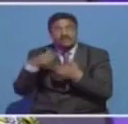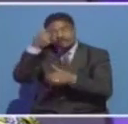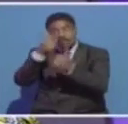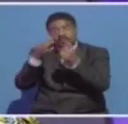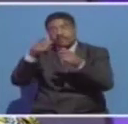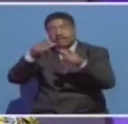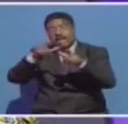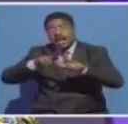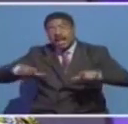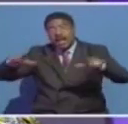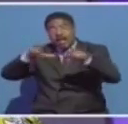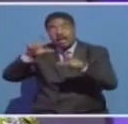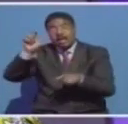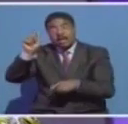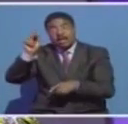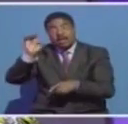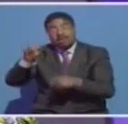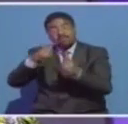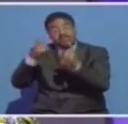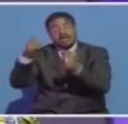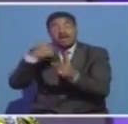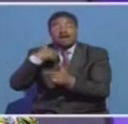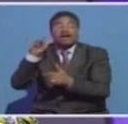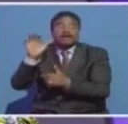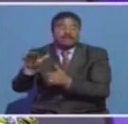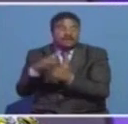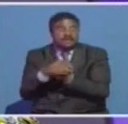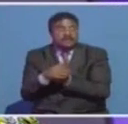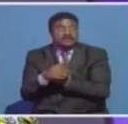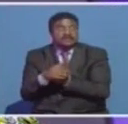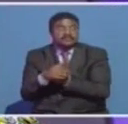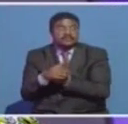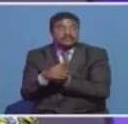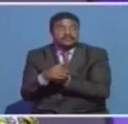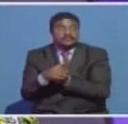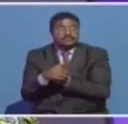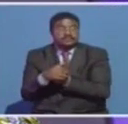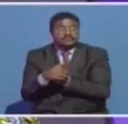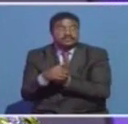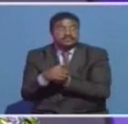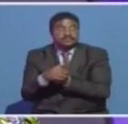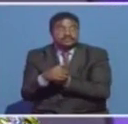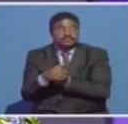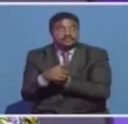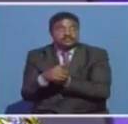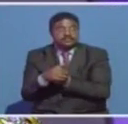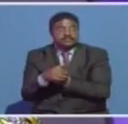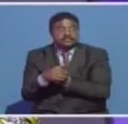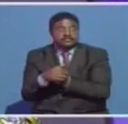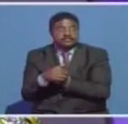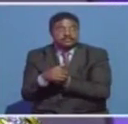banks bursting their banks and getting into the crops. And